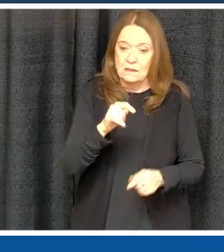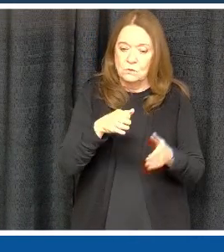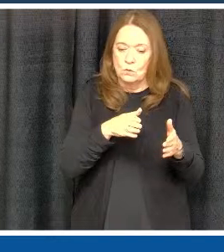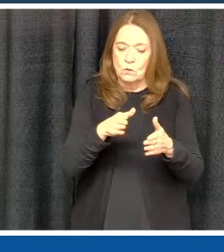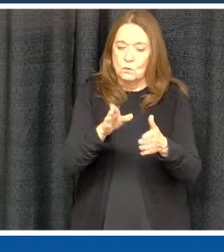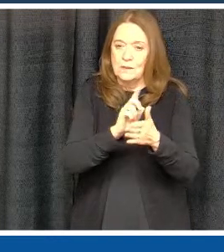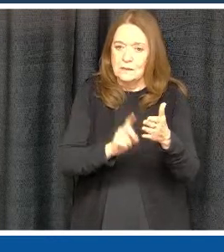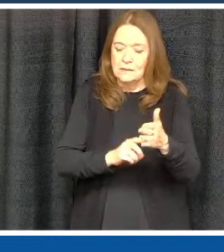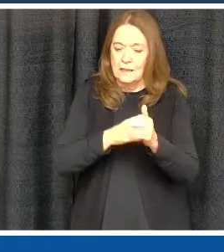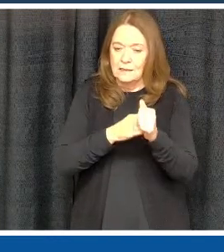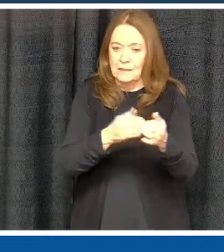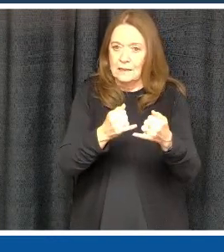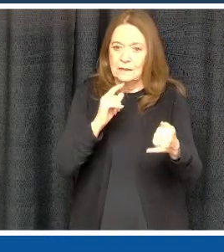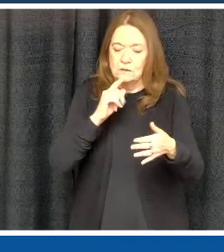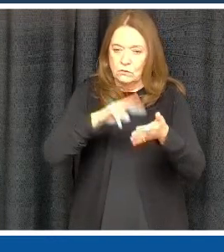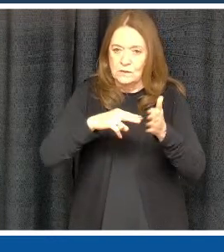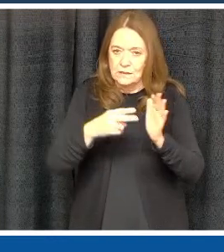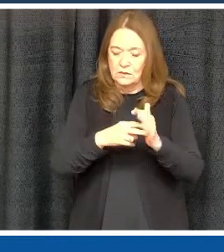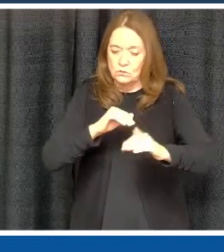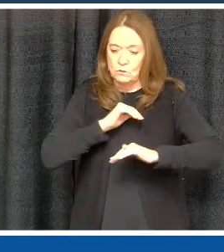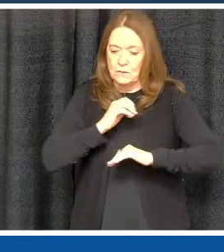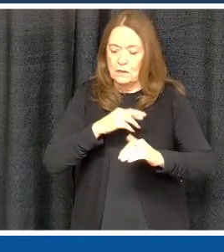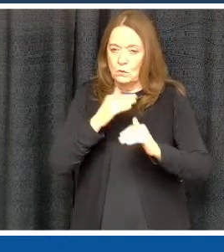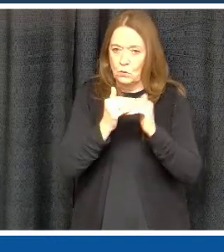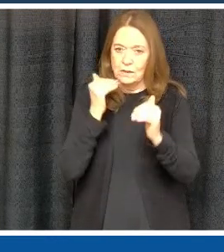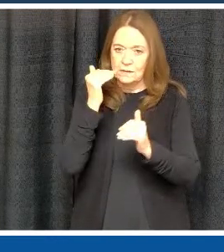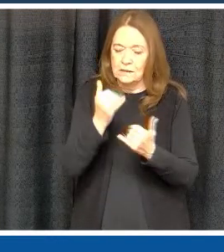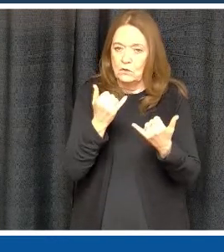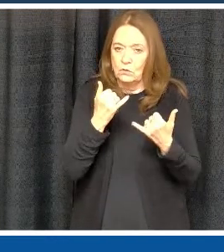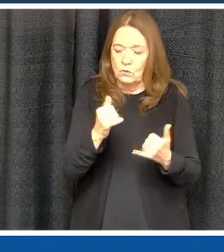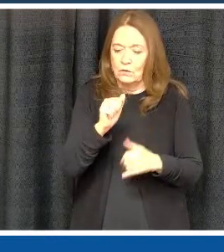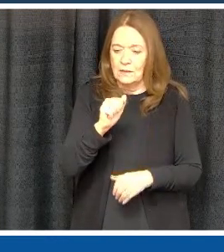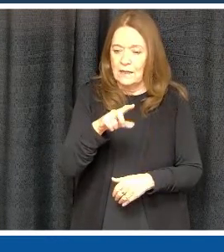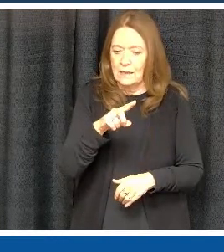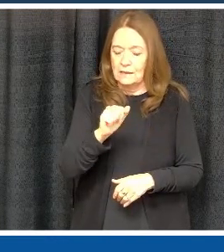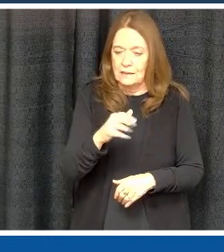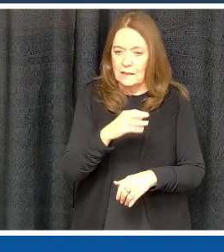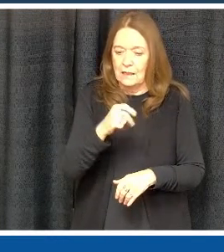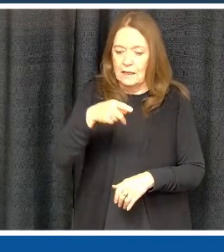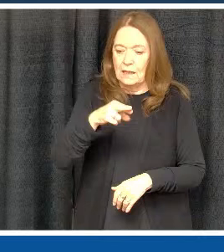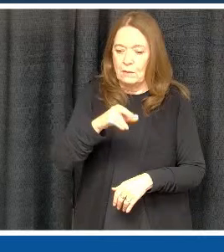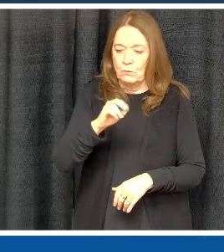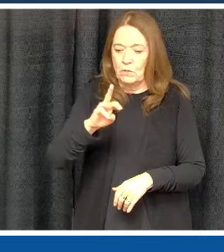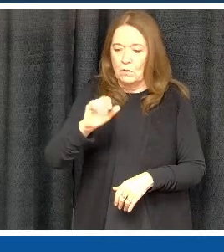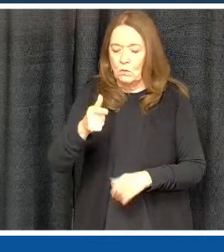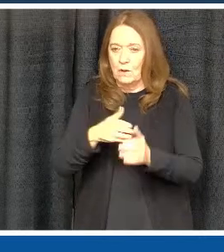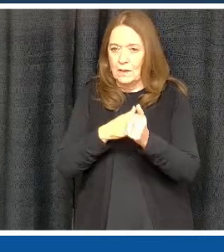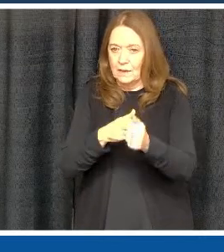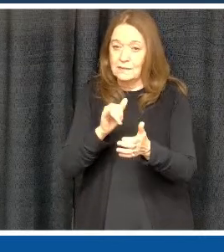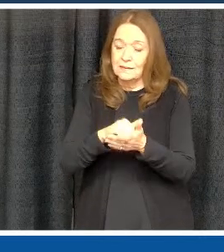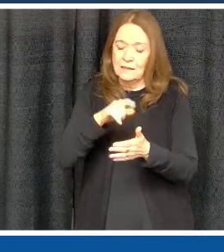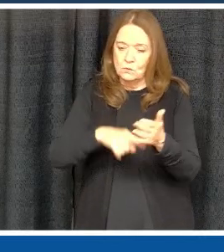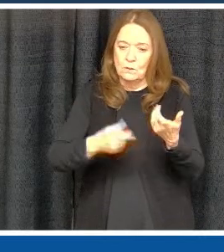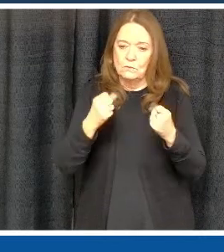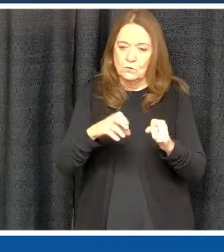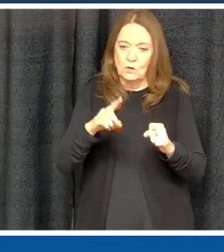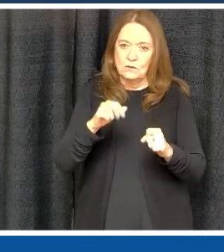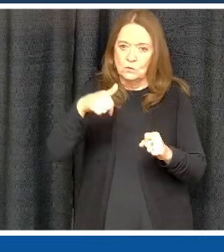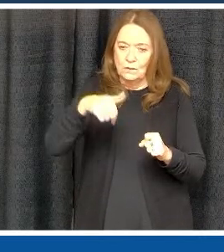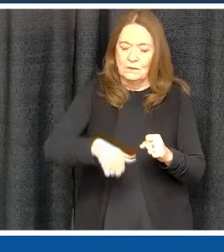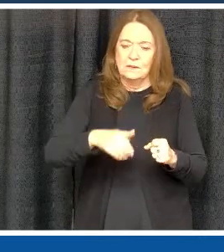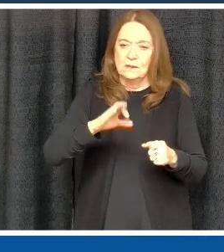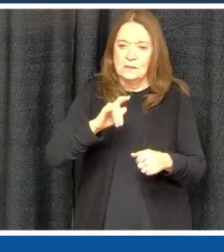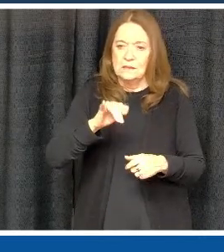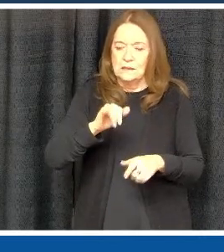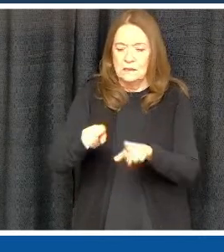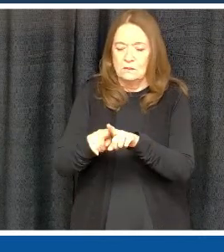design guidelines are intended to meet or exceed current ADA and ProWalk guidance. That's what I'm trying to do in this city as